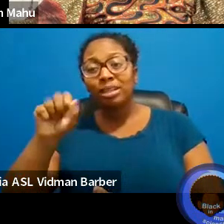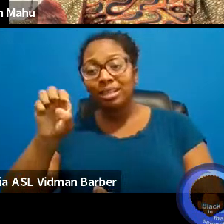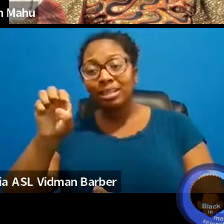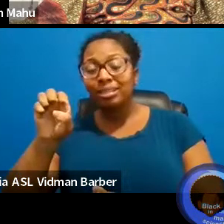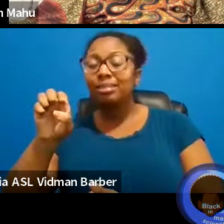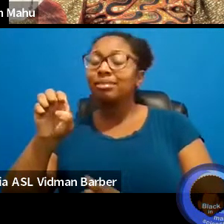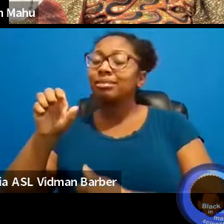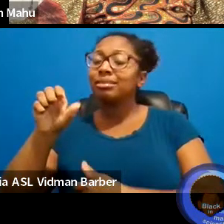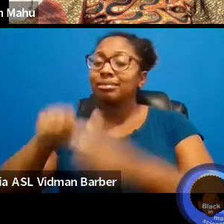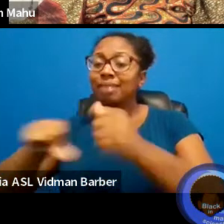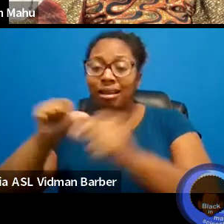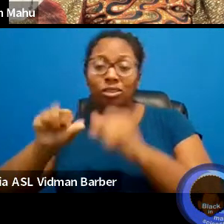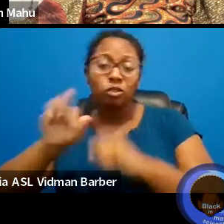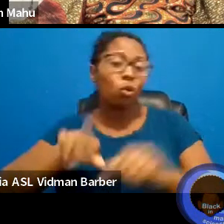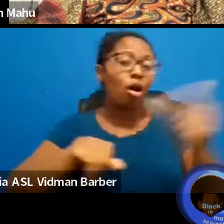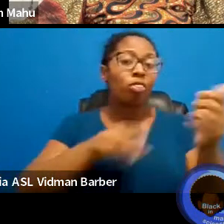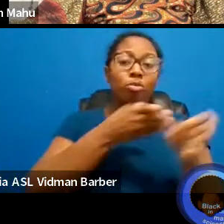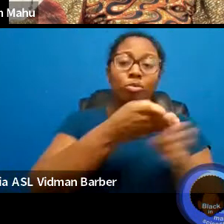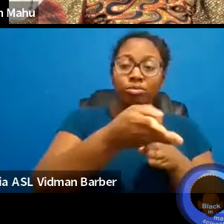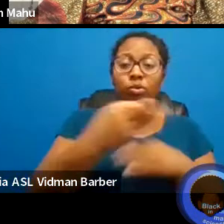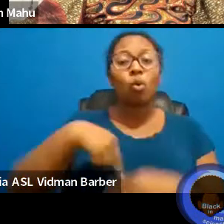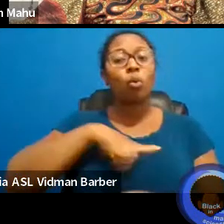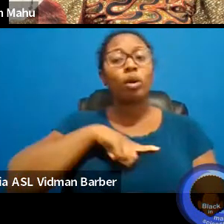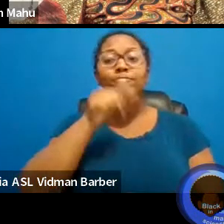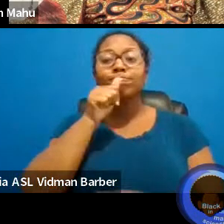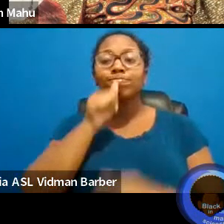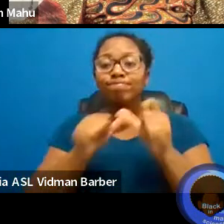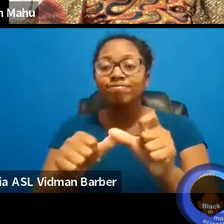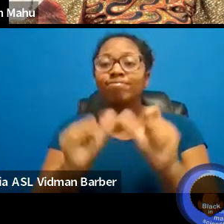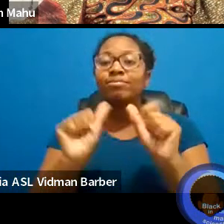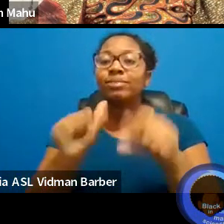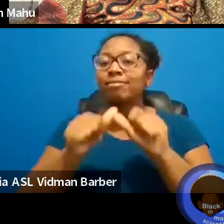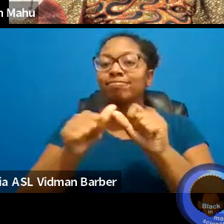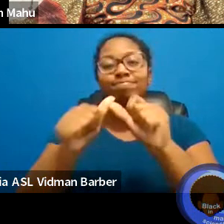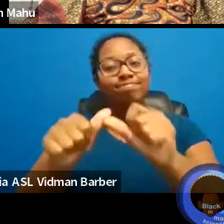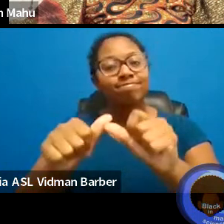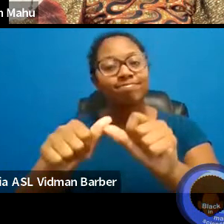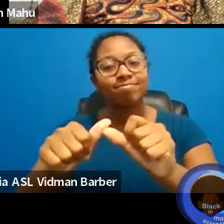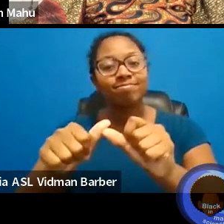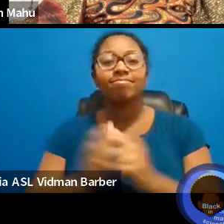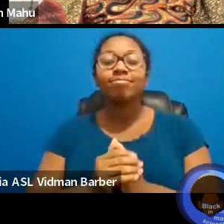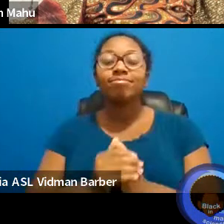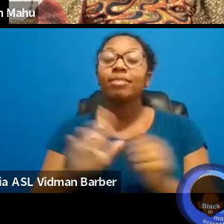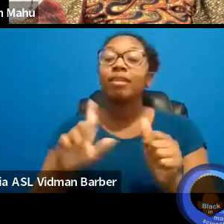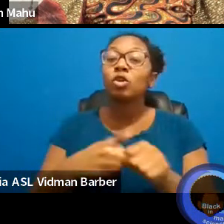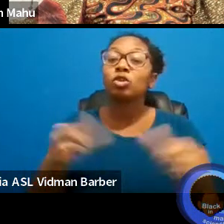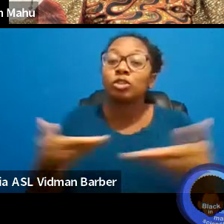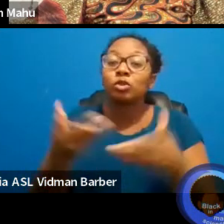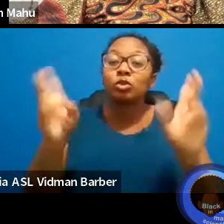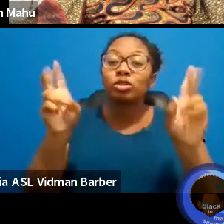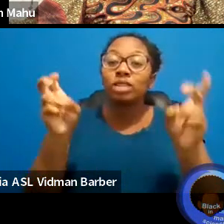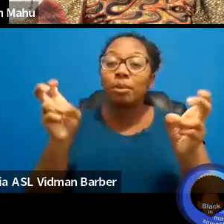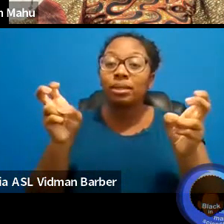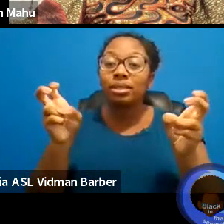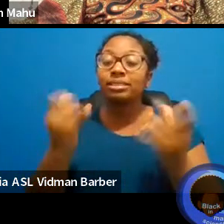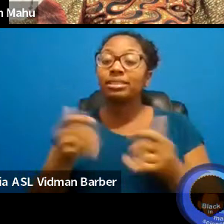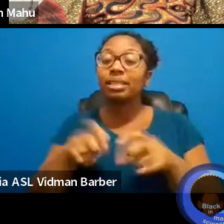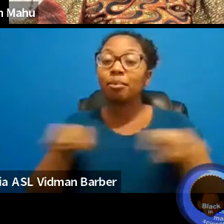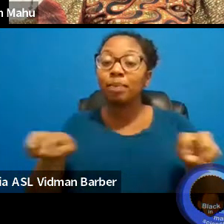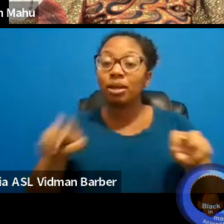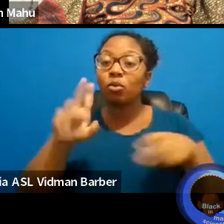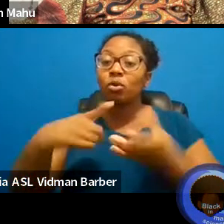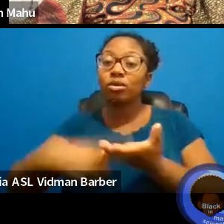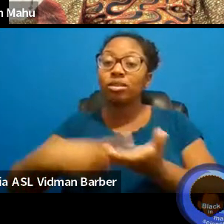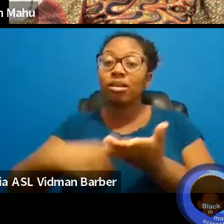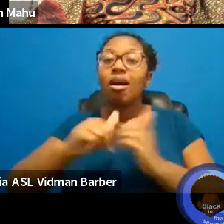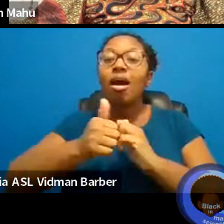are resilient and we know how to keep it going. All right, first, I want to introduce the topic. Today's panel will be jumping into how to navigate